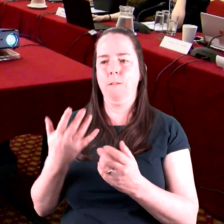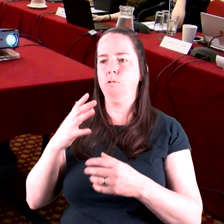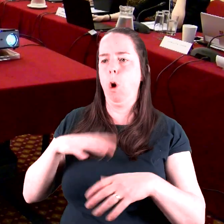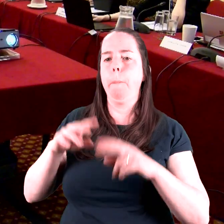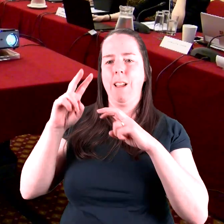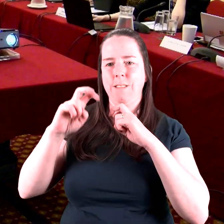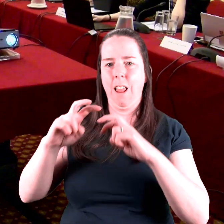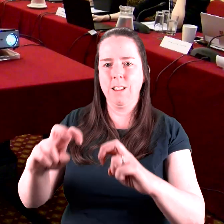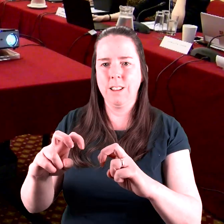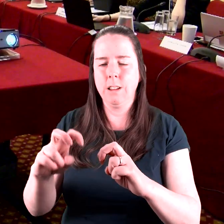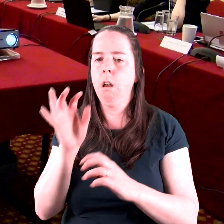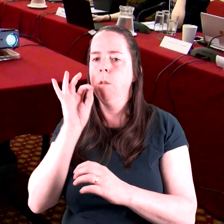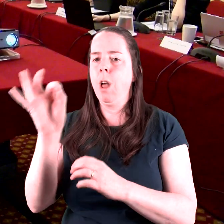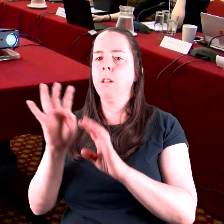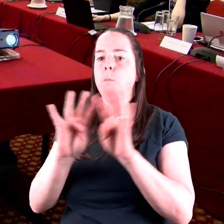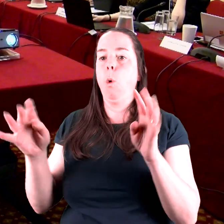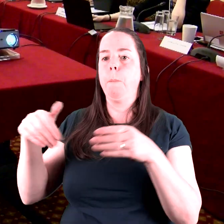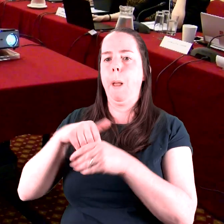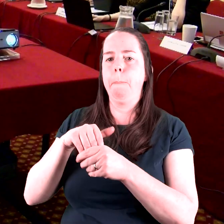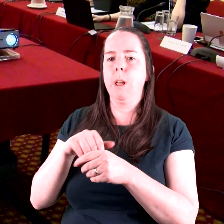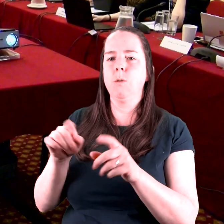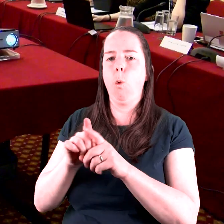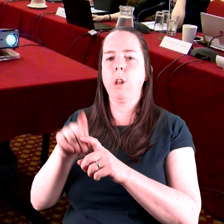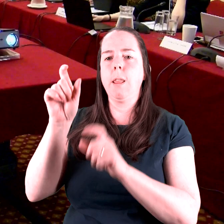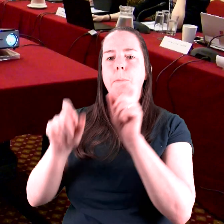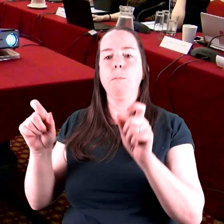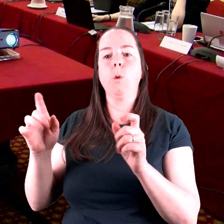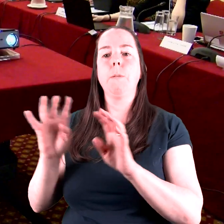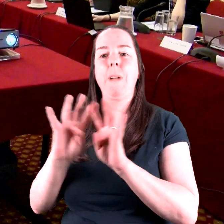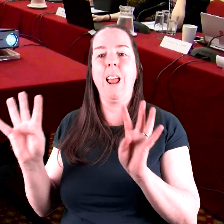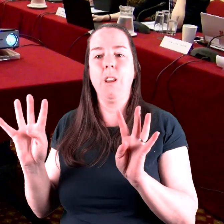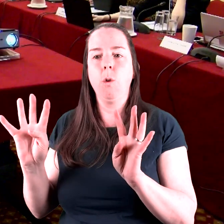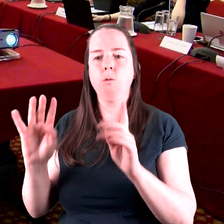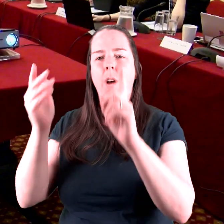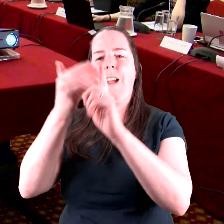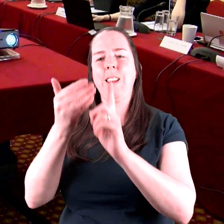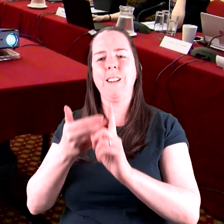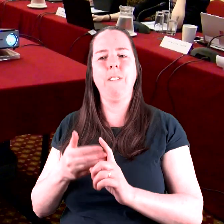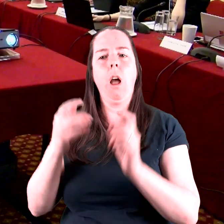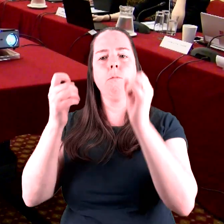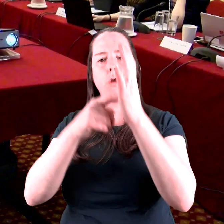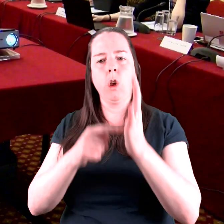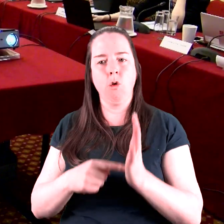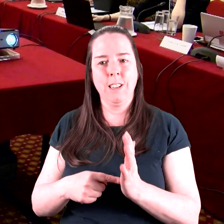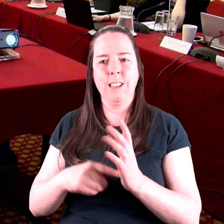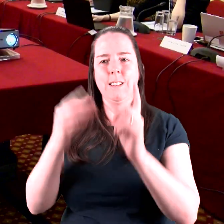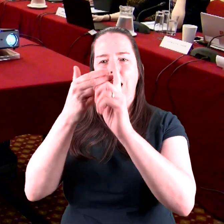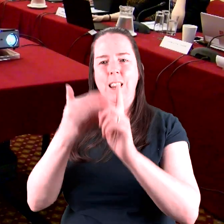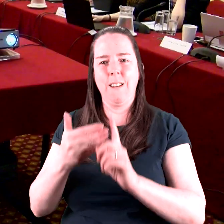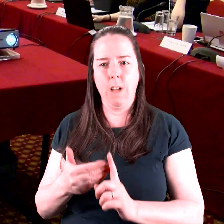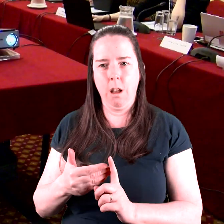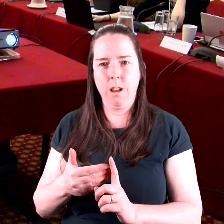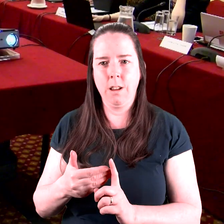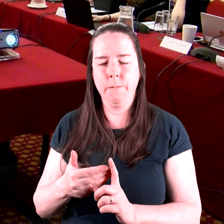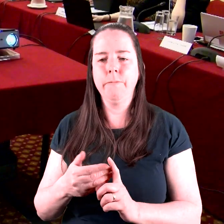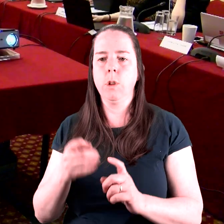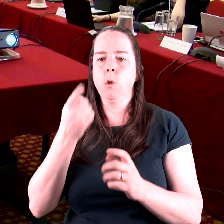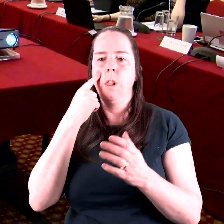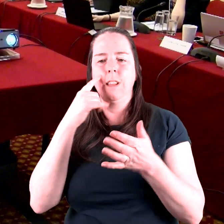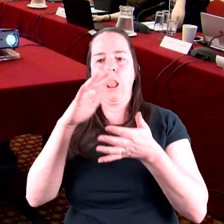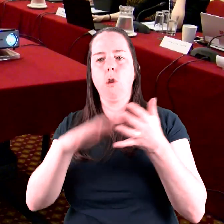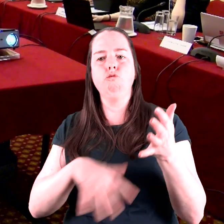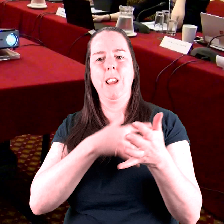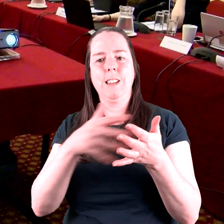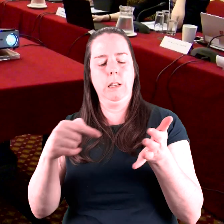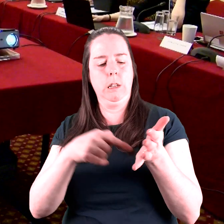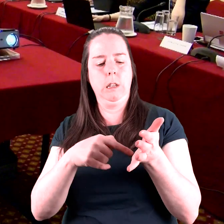from the health needs analysis, we asked board members and also the people's panel to identify the priorities for them that arose out